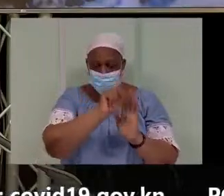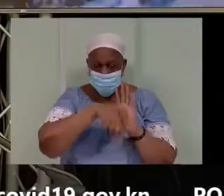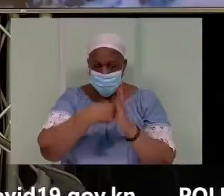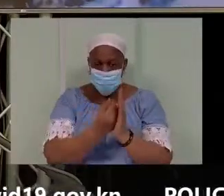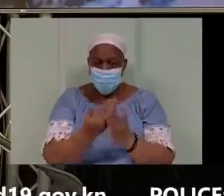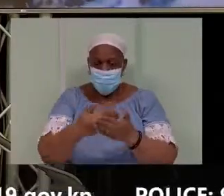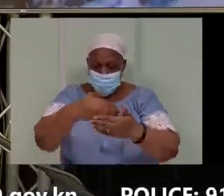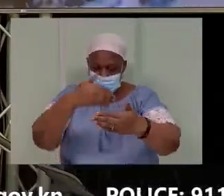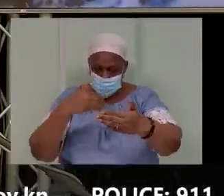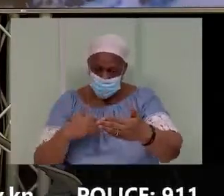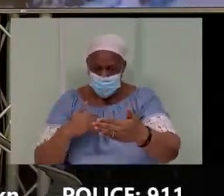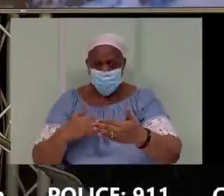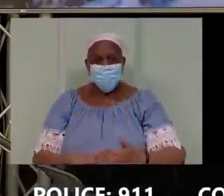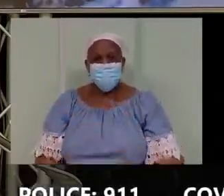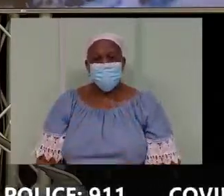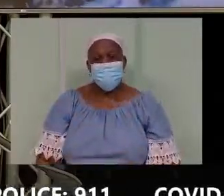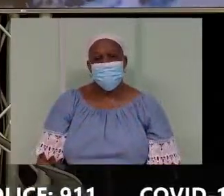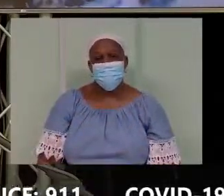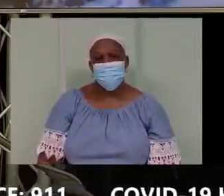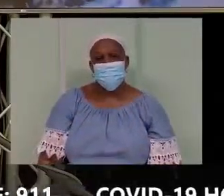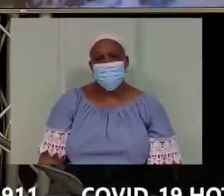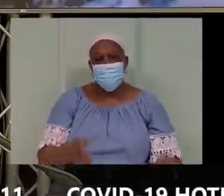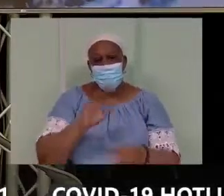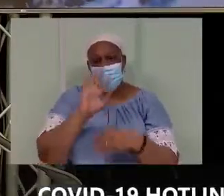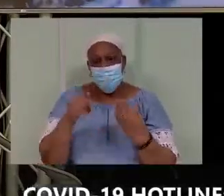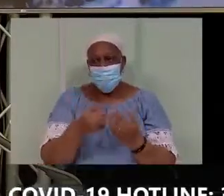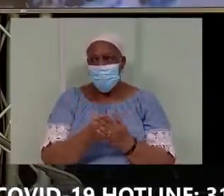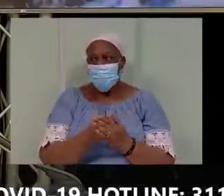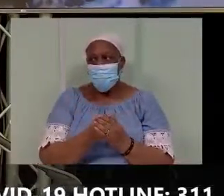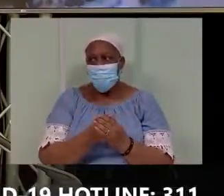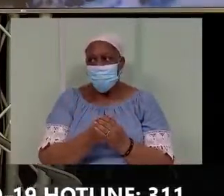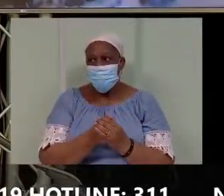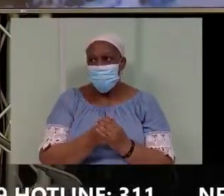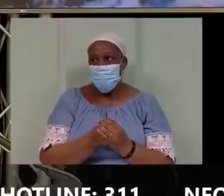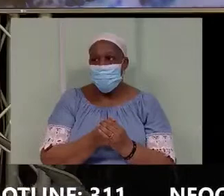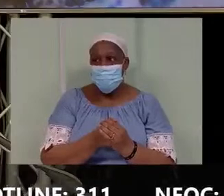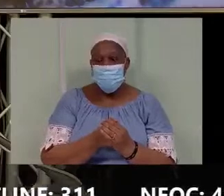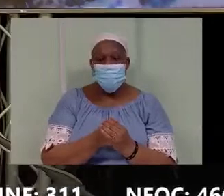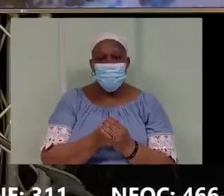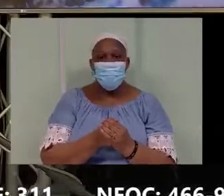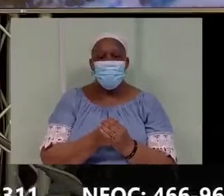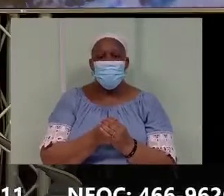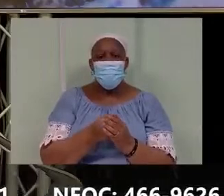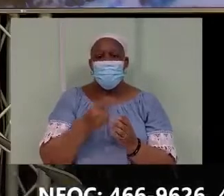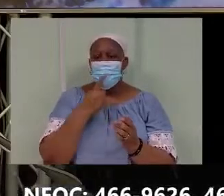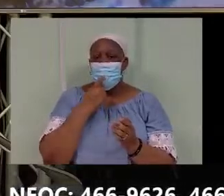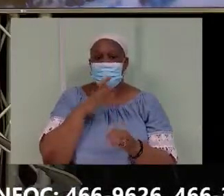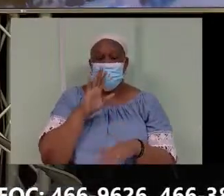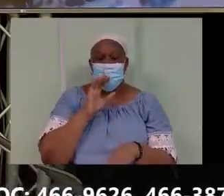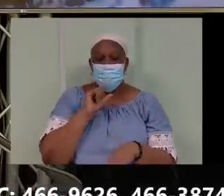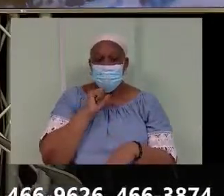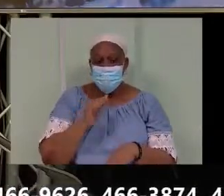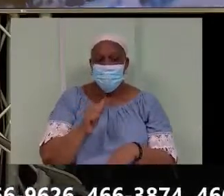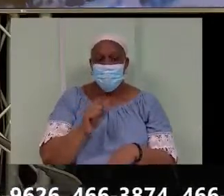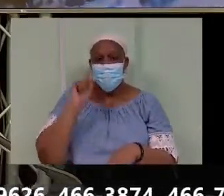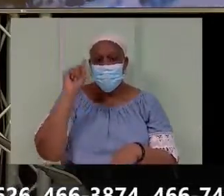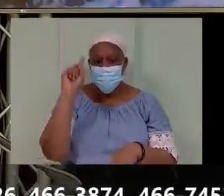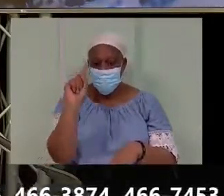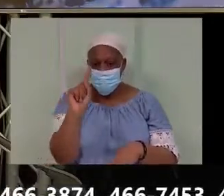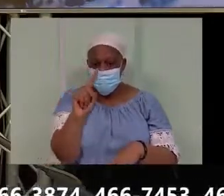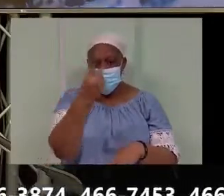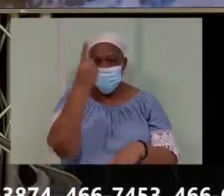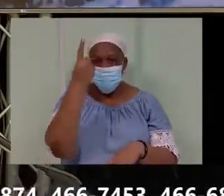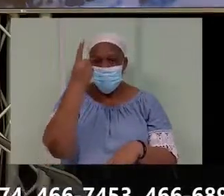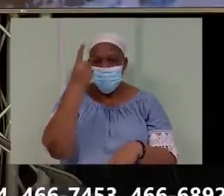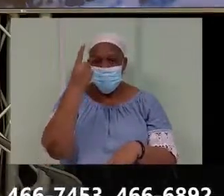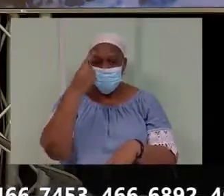Candidates who are not on the shift system who are not on the first shift would be held in isolation